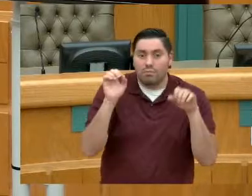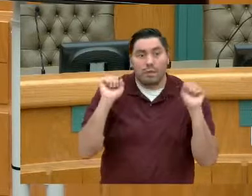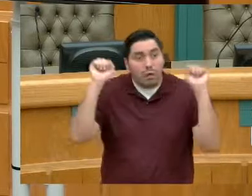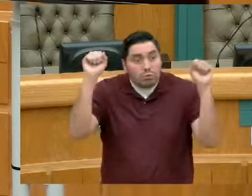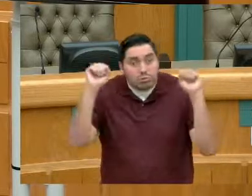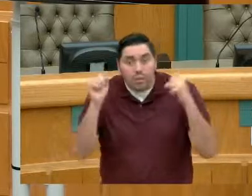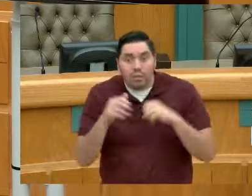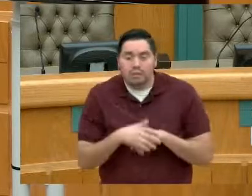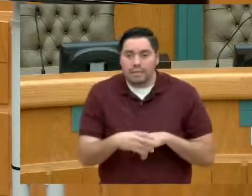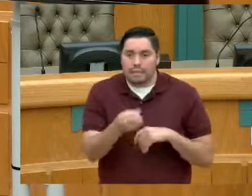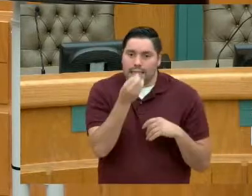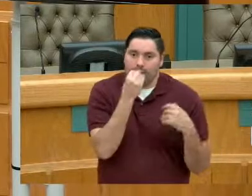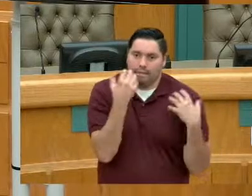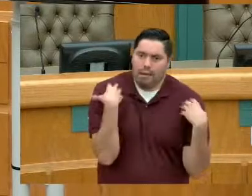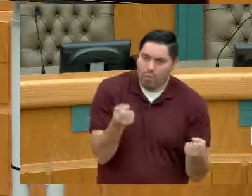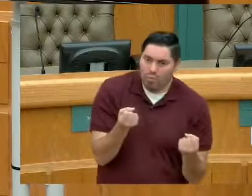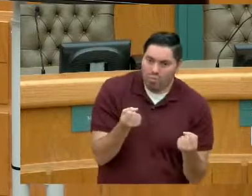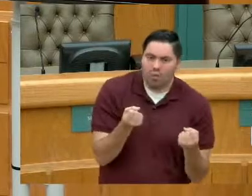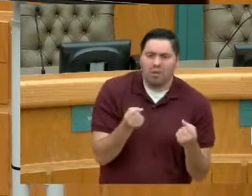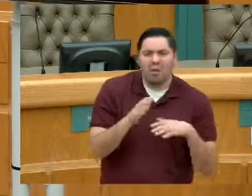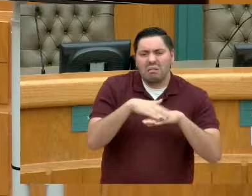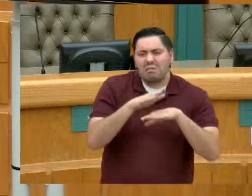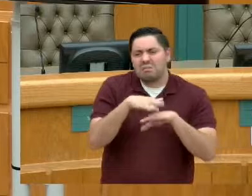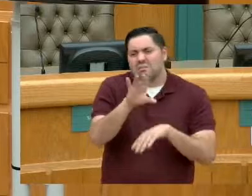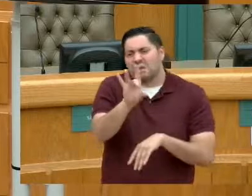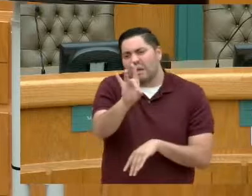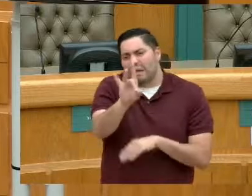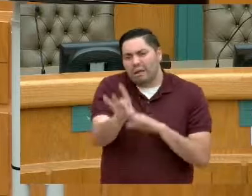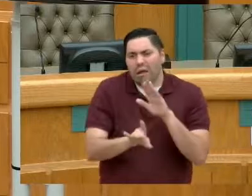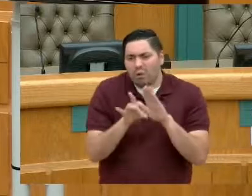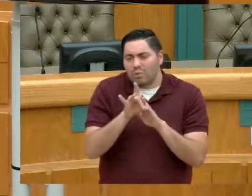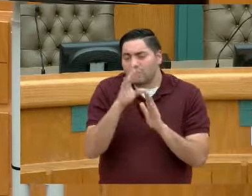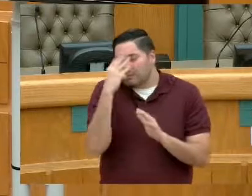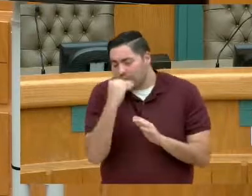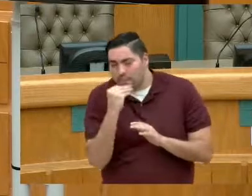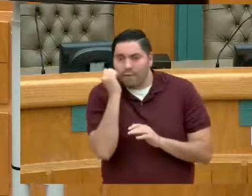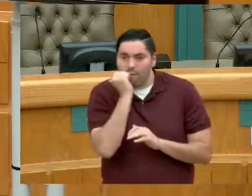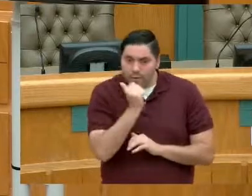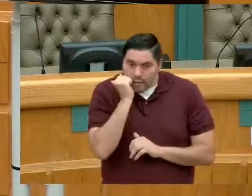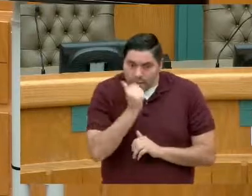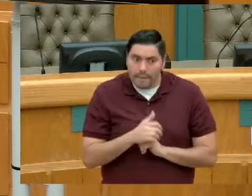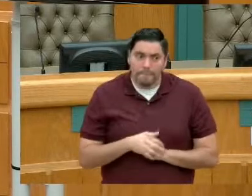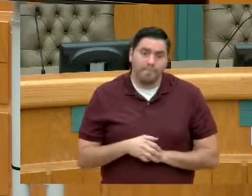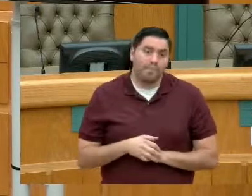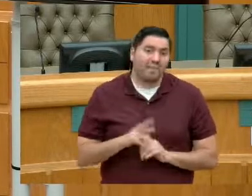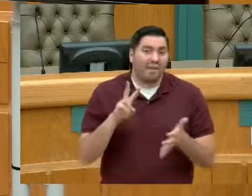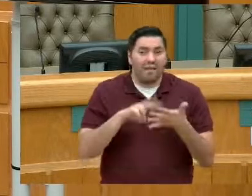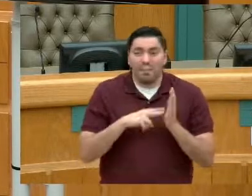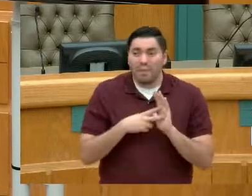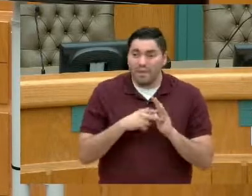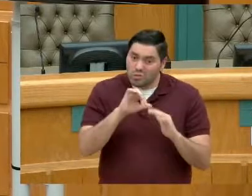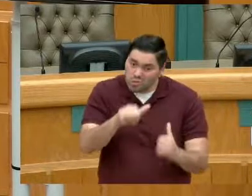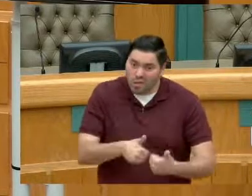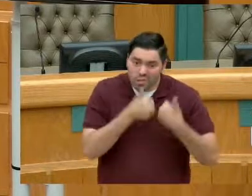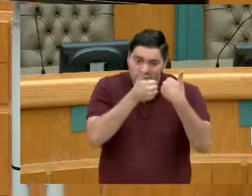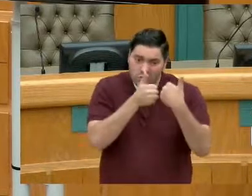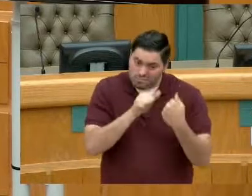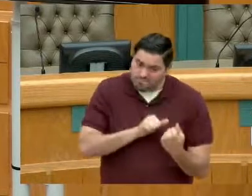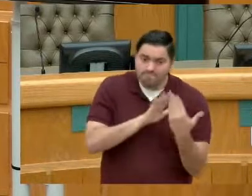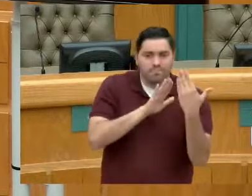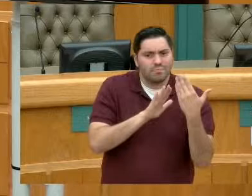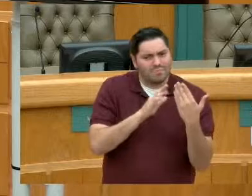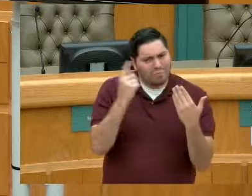exercise, eat healthier, and get at least 8 hours of sleep each day. There will always be challenges in our lives and in